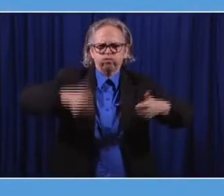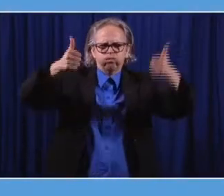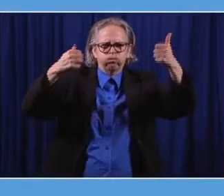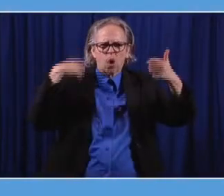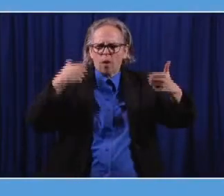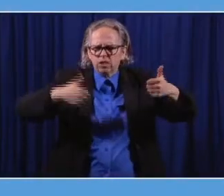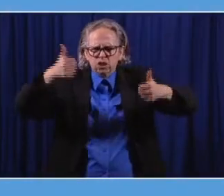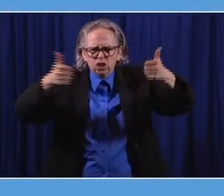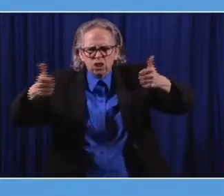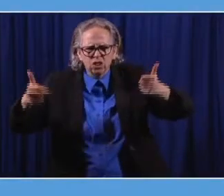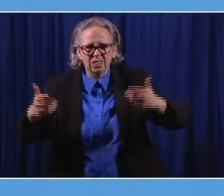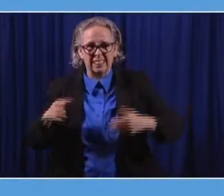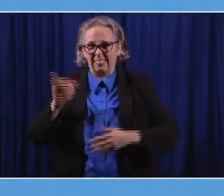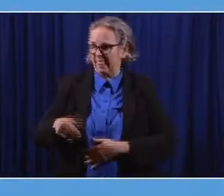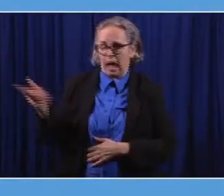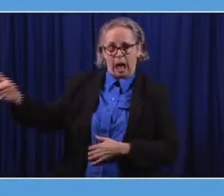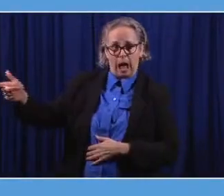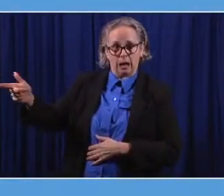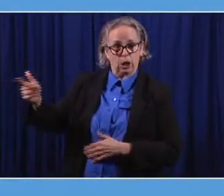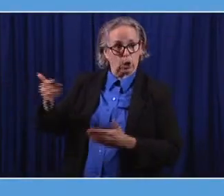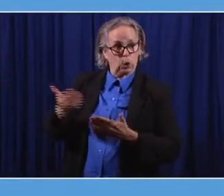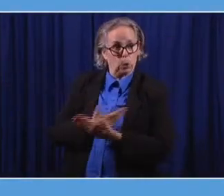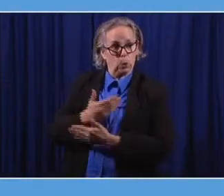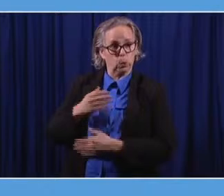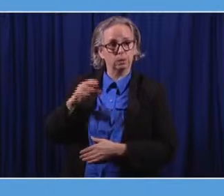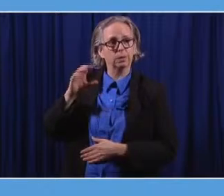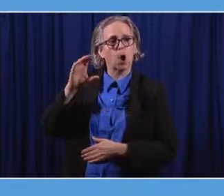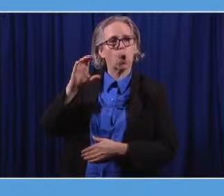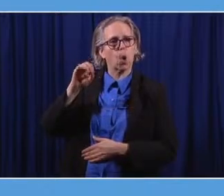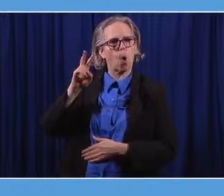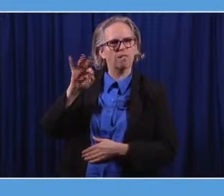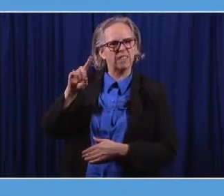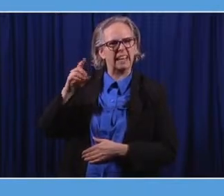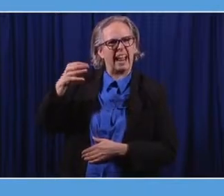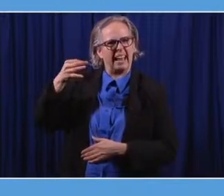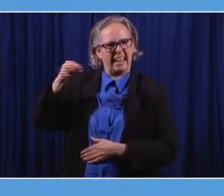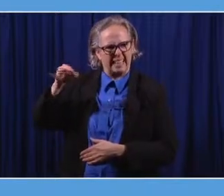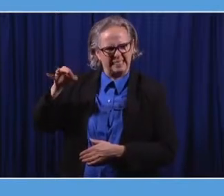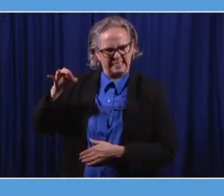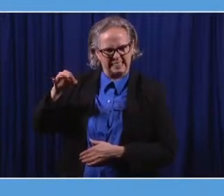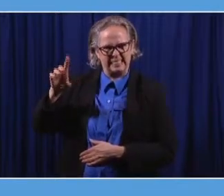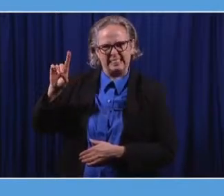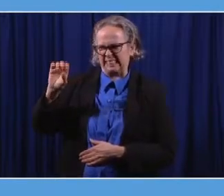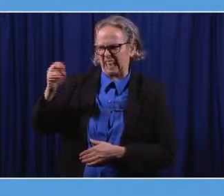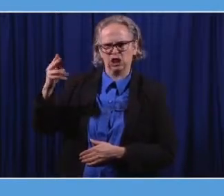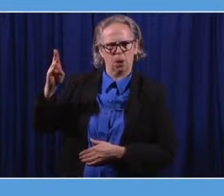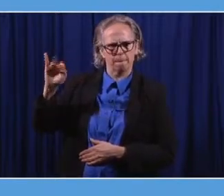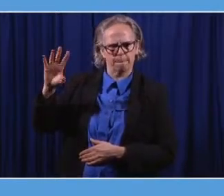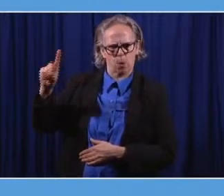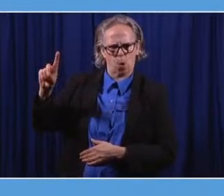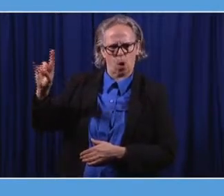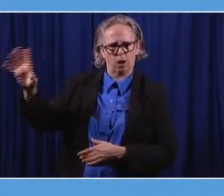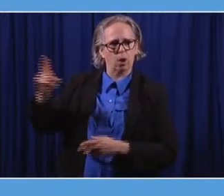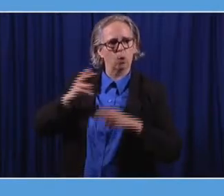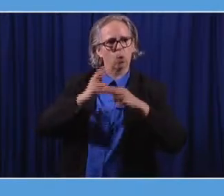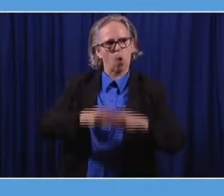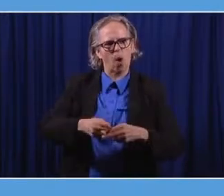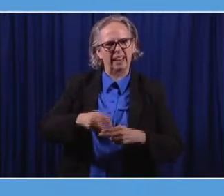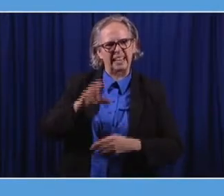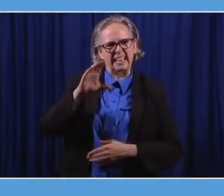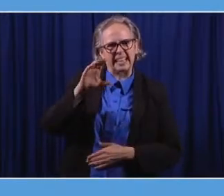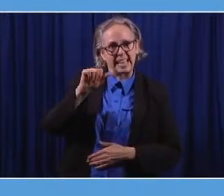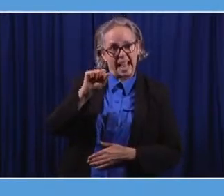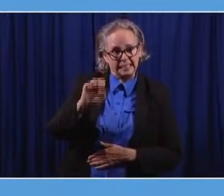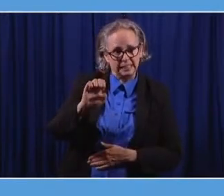this one. It's a COVID-19 data dashboard called Case Demographics. And you're seeing one page displayed up there